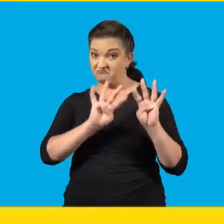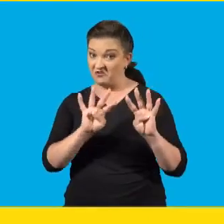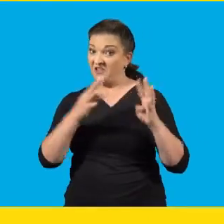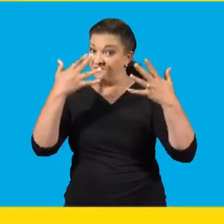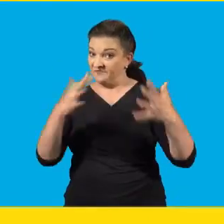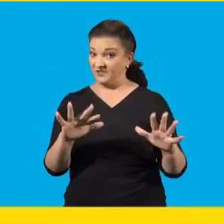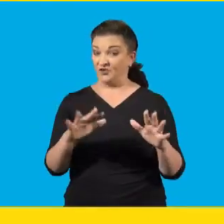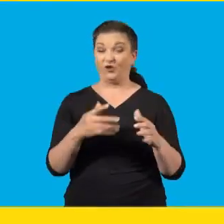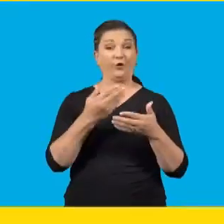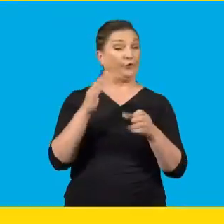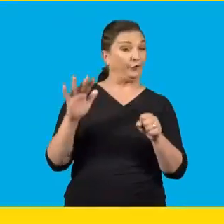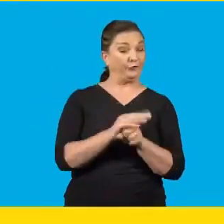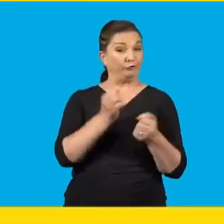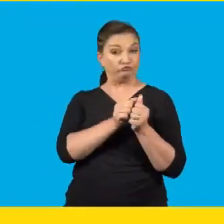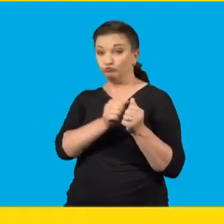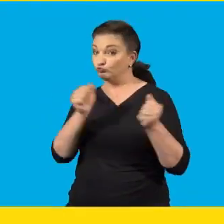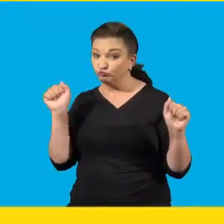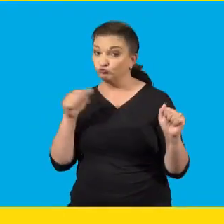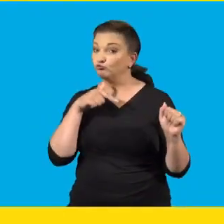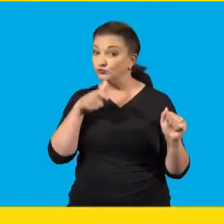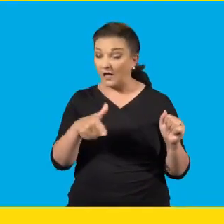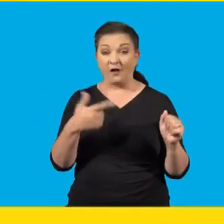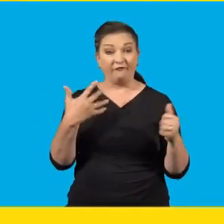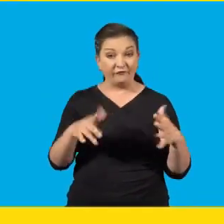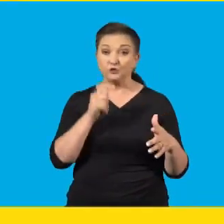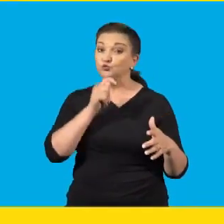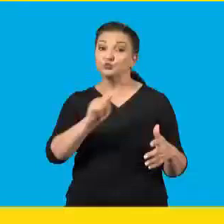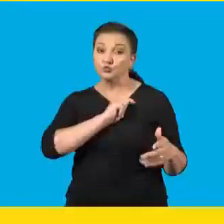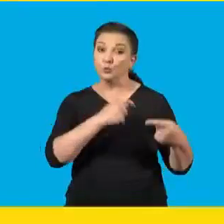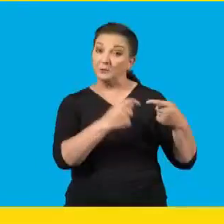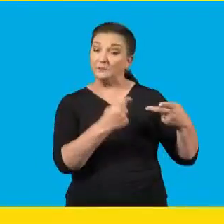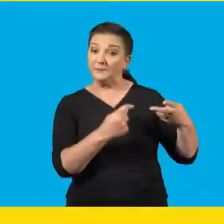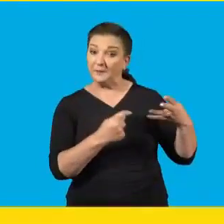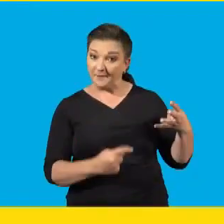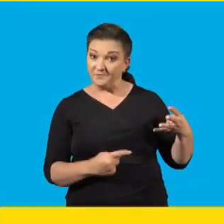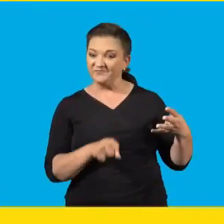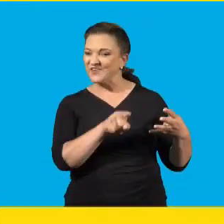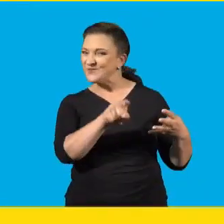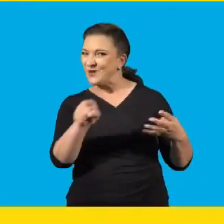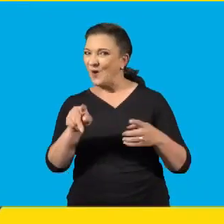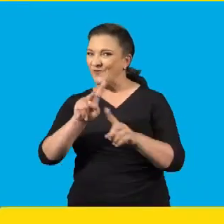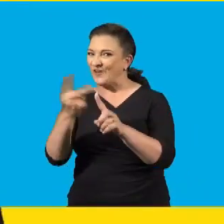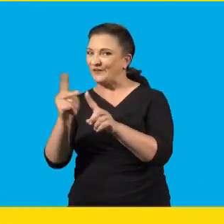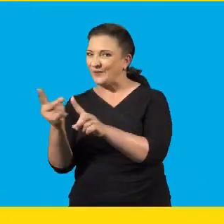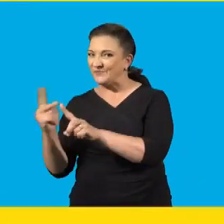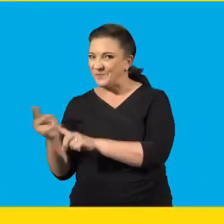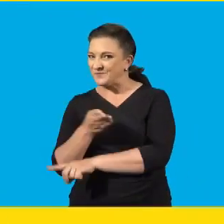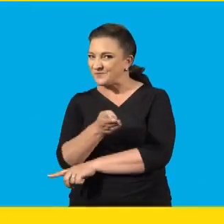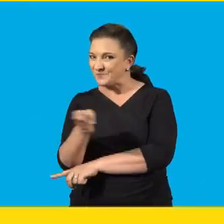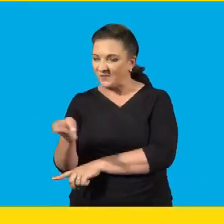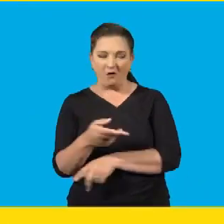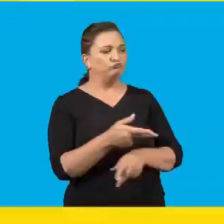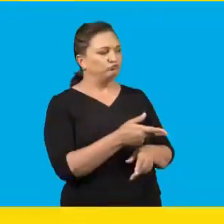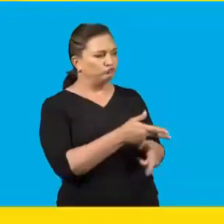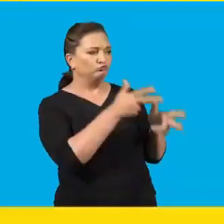forward, they've given full disclosure, they've told the truth, then the victims who were